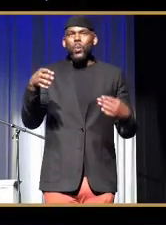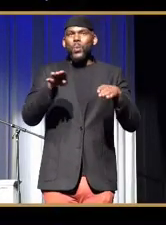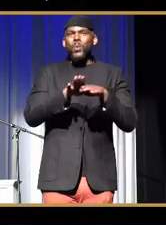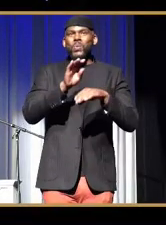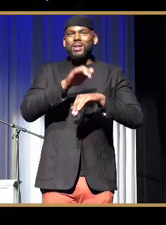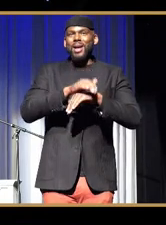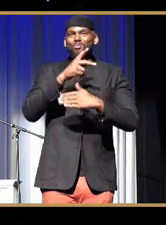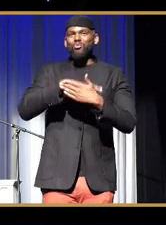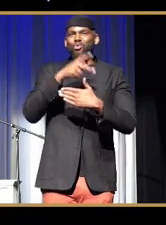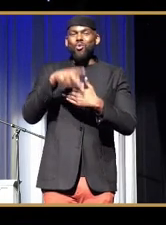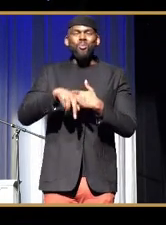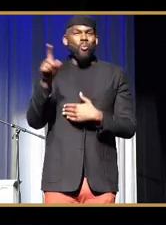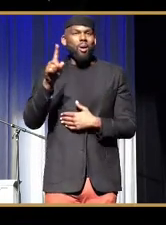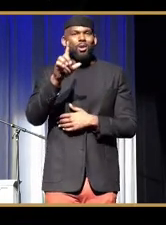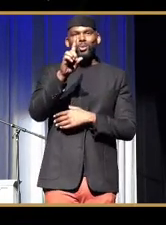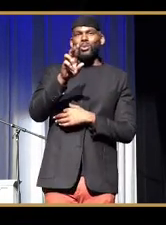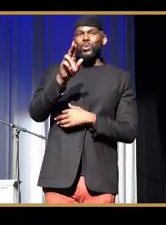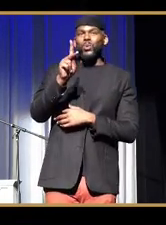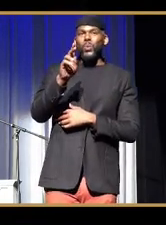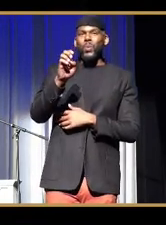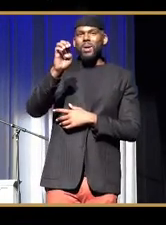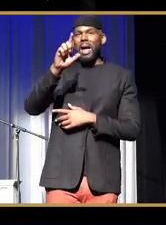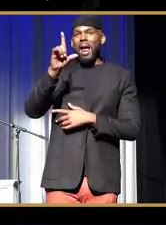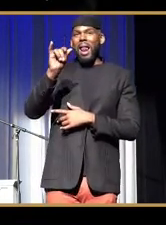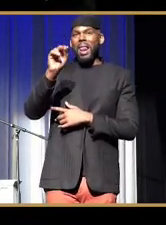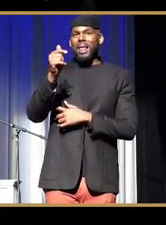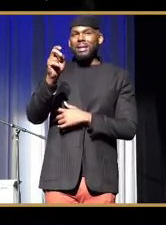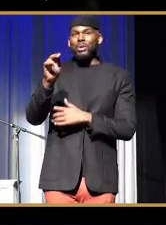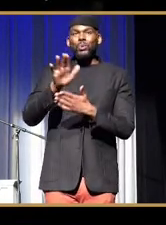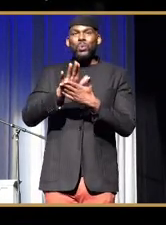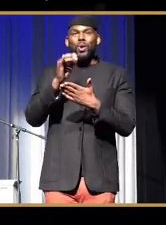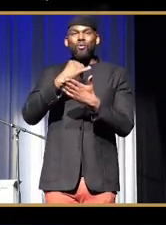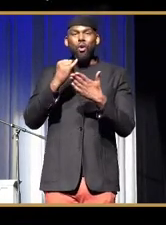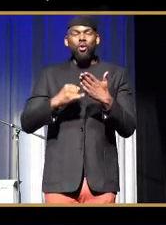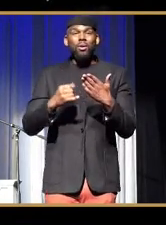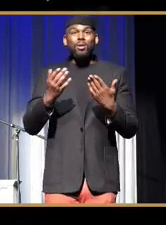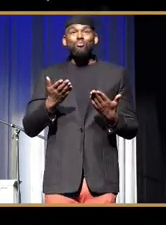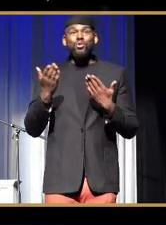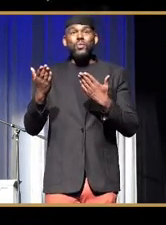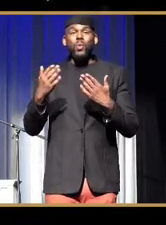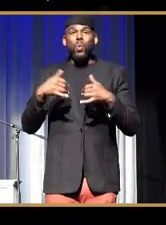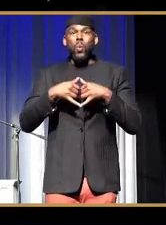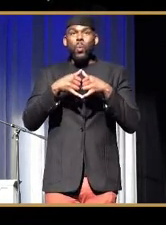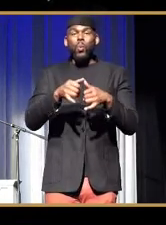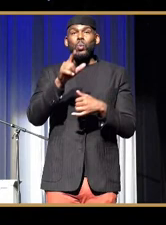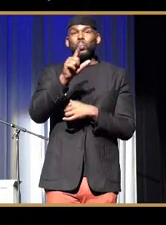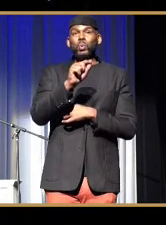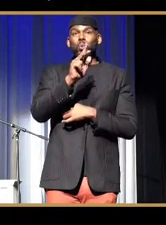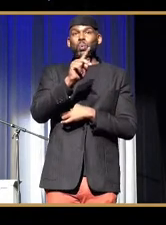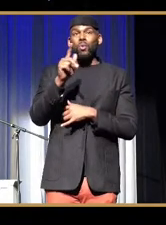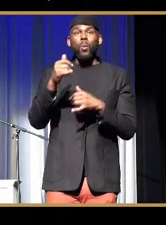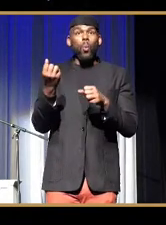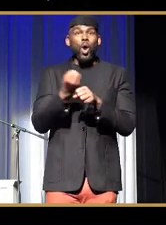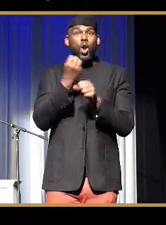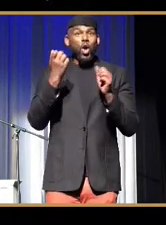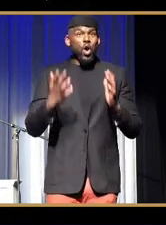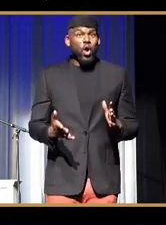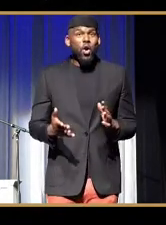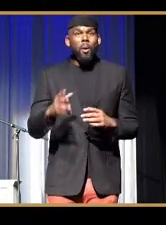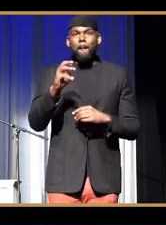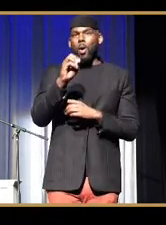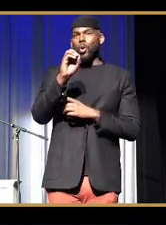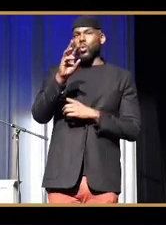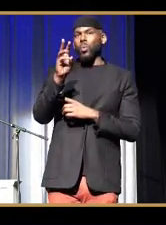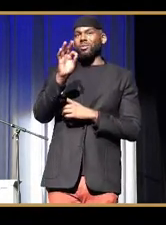program at Duke Ellington School of the Arts. Here to present the awards to the 2023 winners of the March on Washington